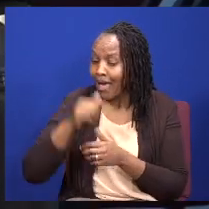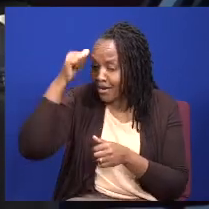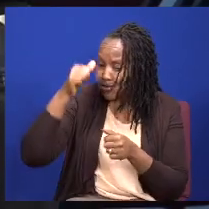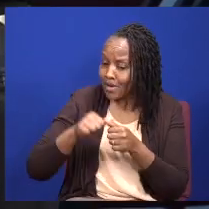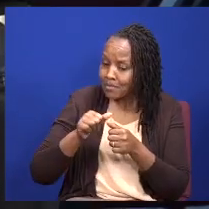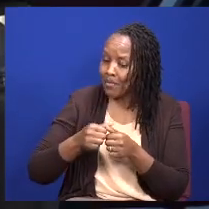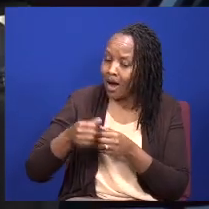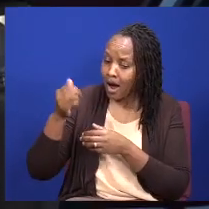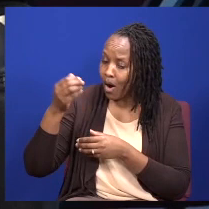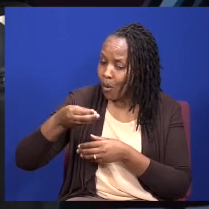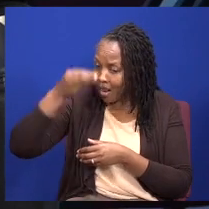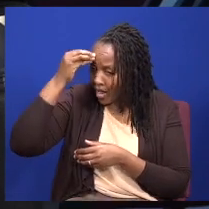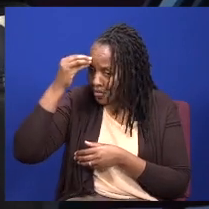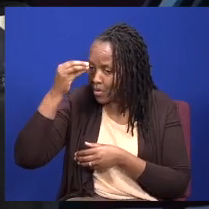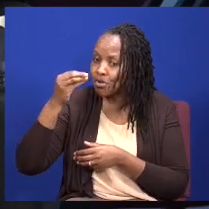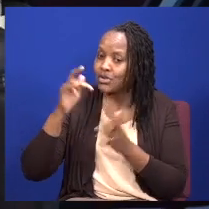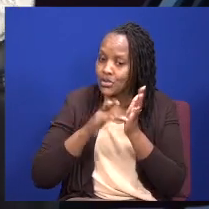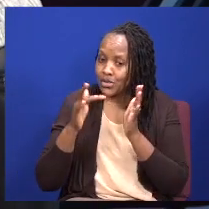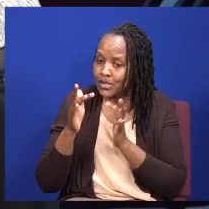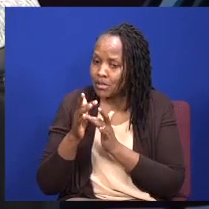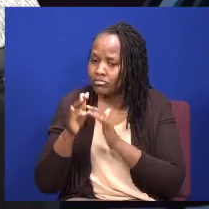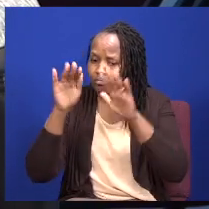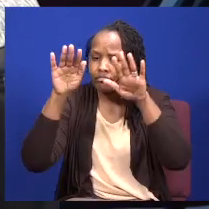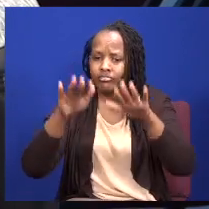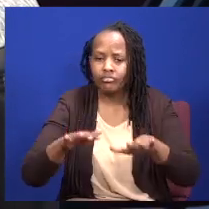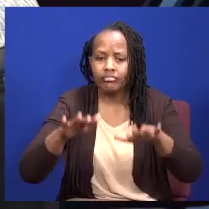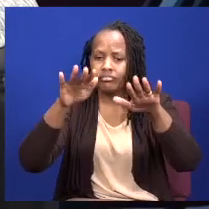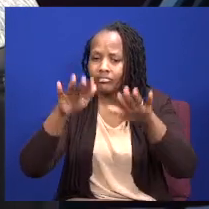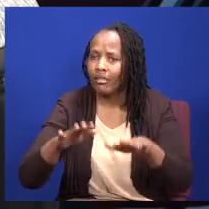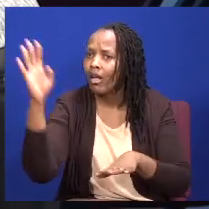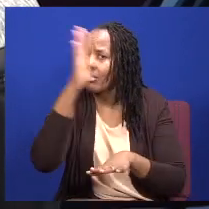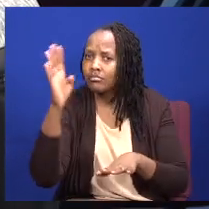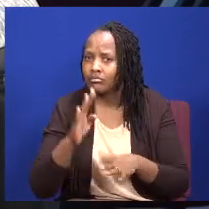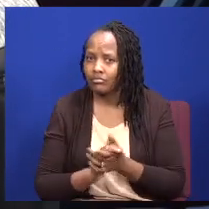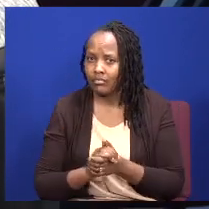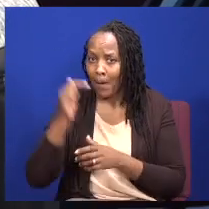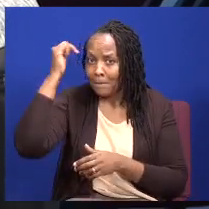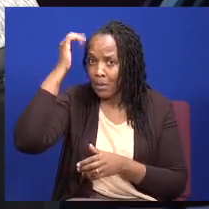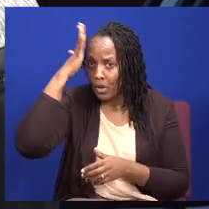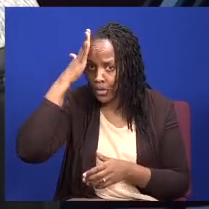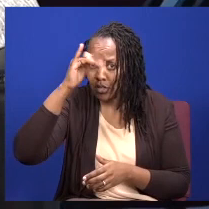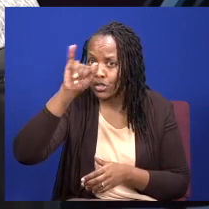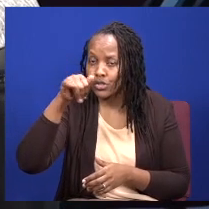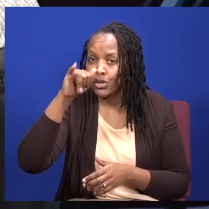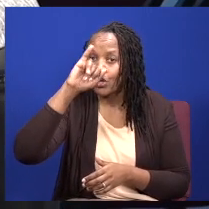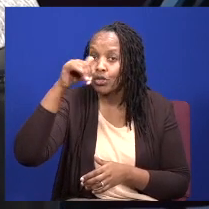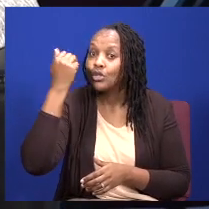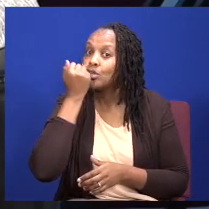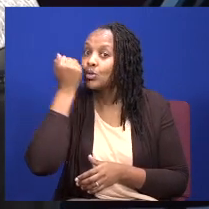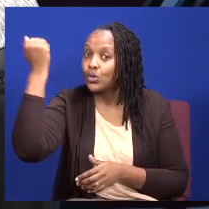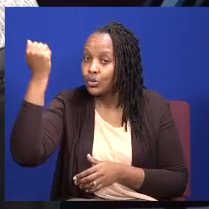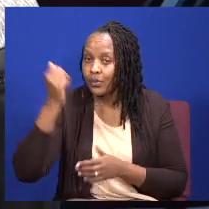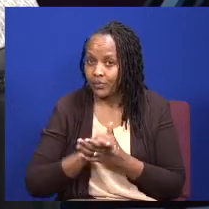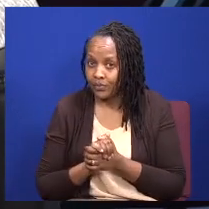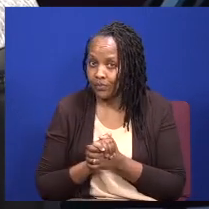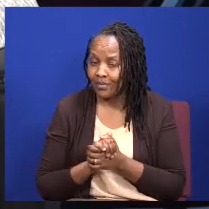about Jesus calming the storm and our memory verse came from the book of Joshua chapter 1 verse 9, which